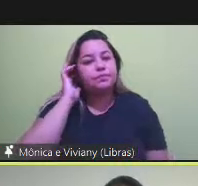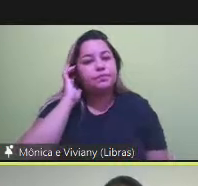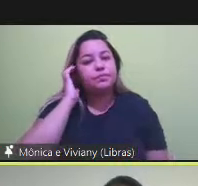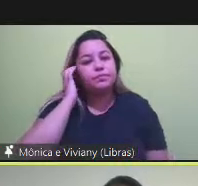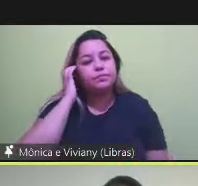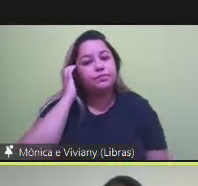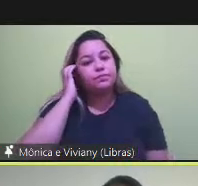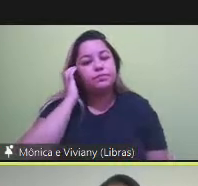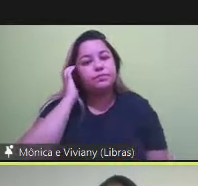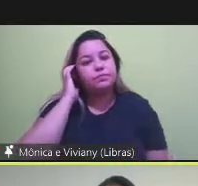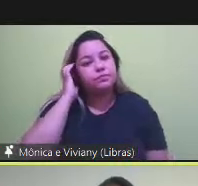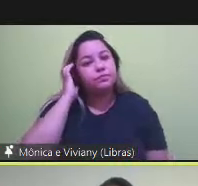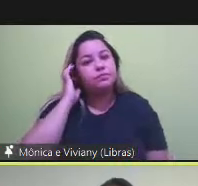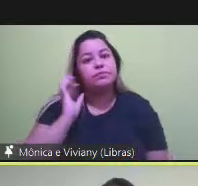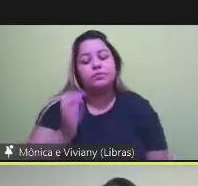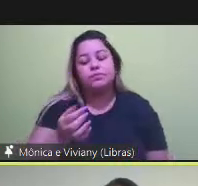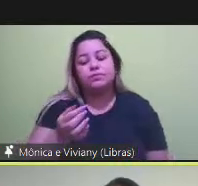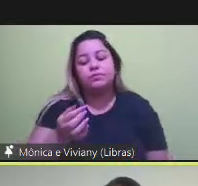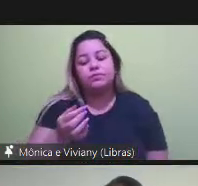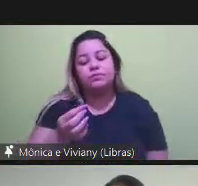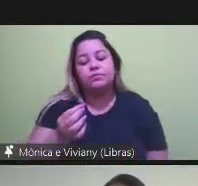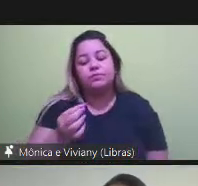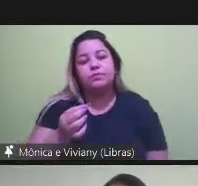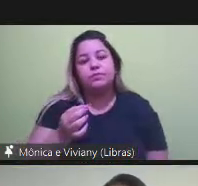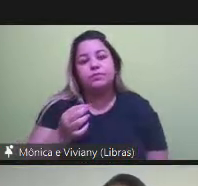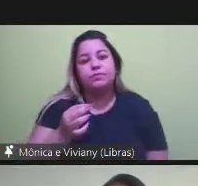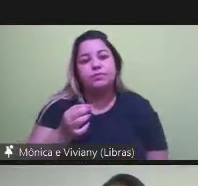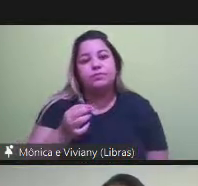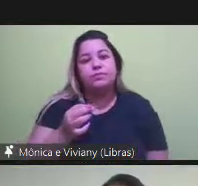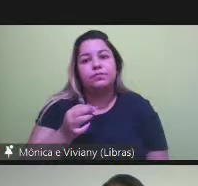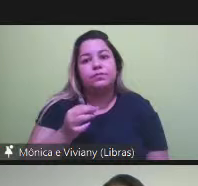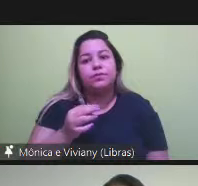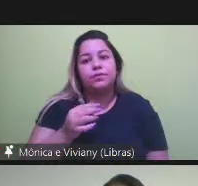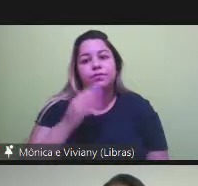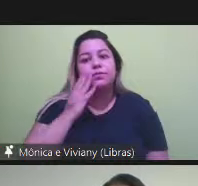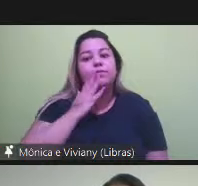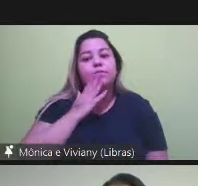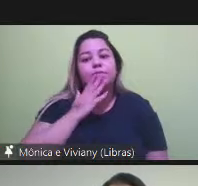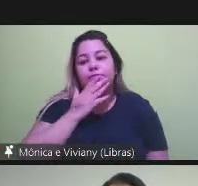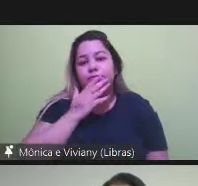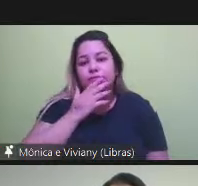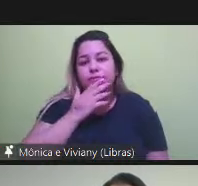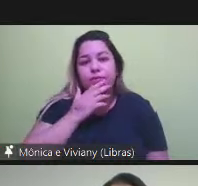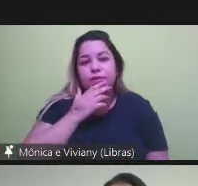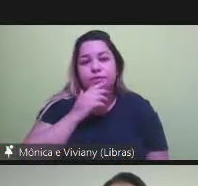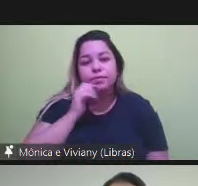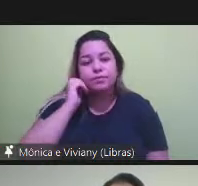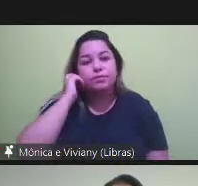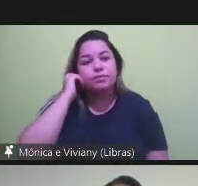I think we are sharing. Sim, estamos vendo. Sim. Tá.